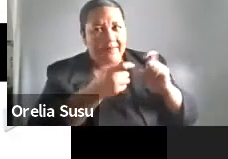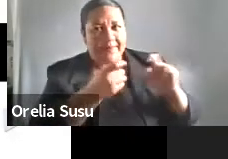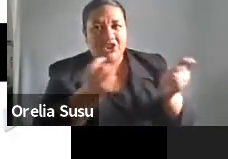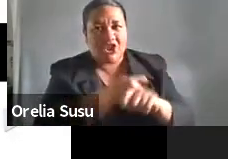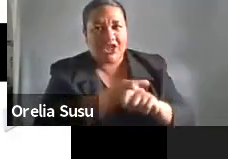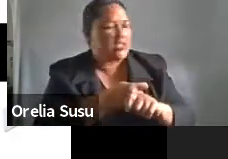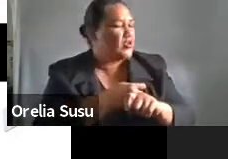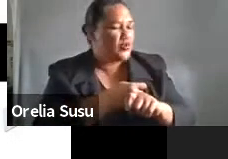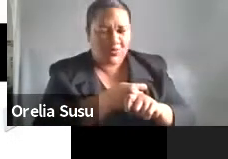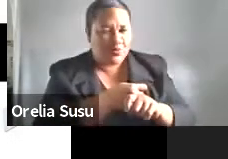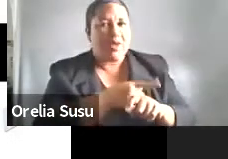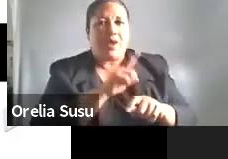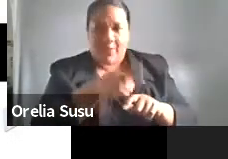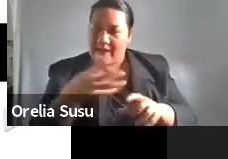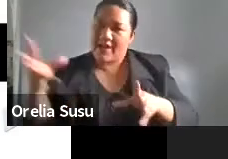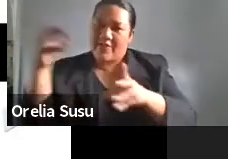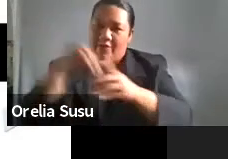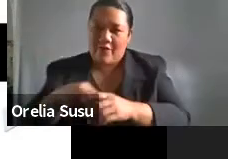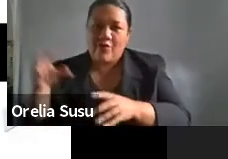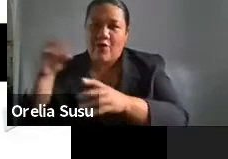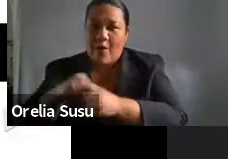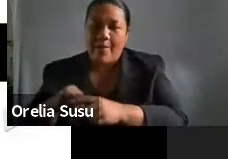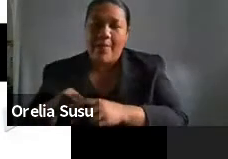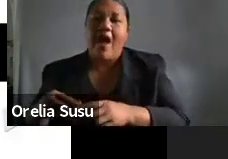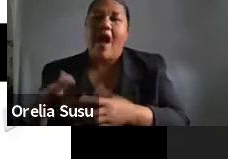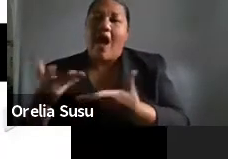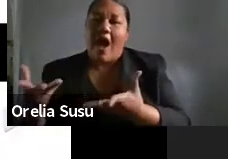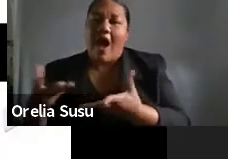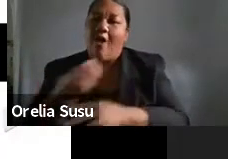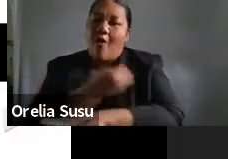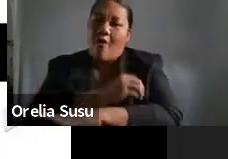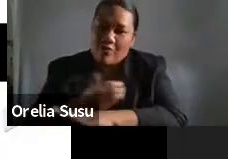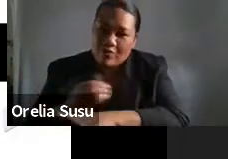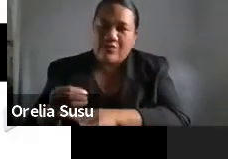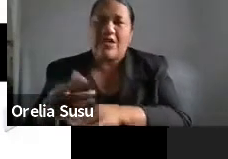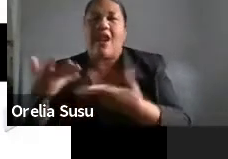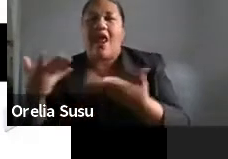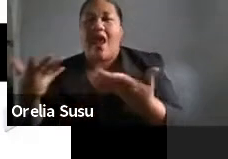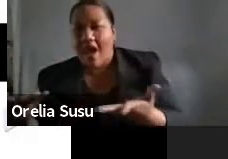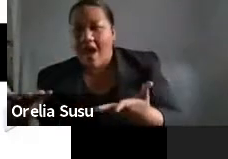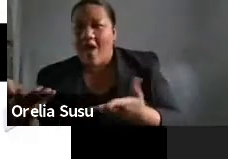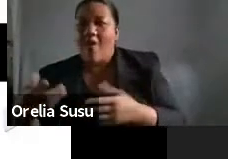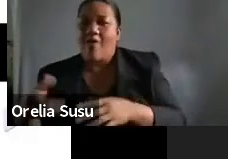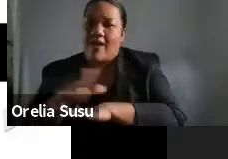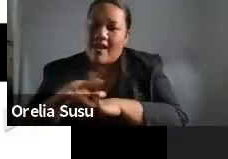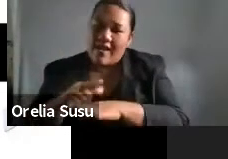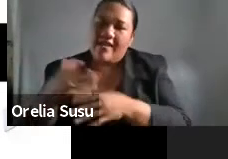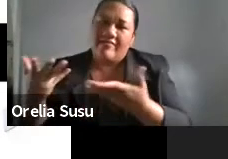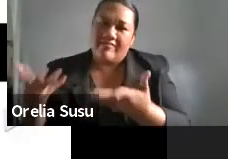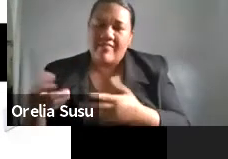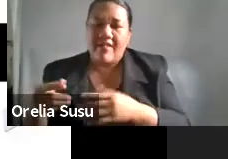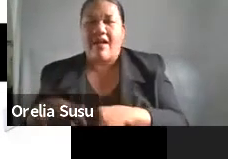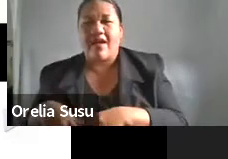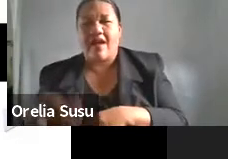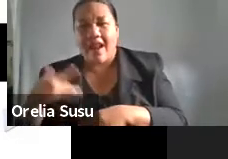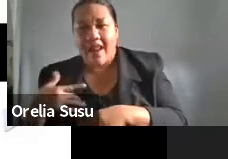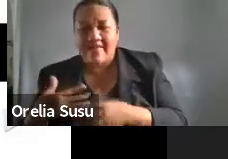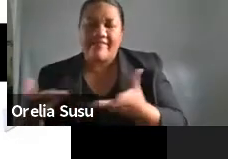here for we talk about sea and talk about all the oceans and so we have to find a way that it's all about this thing that